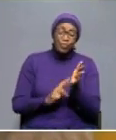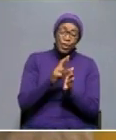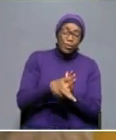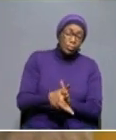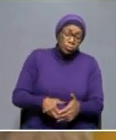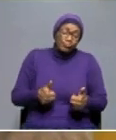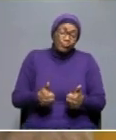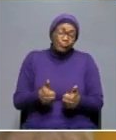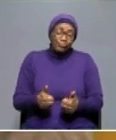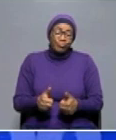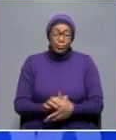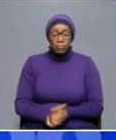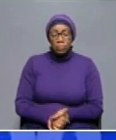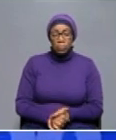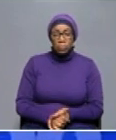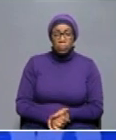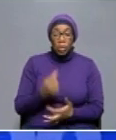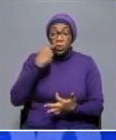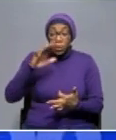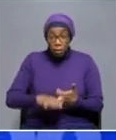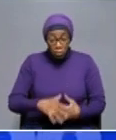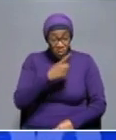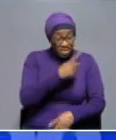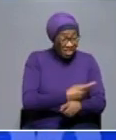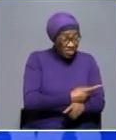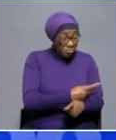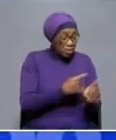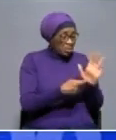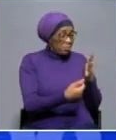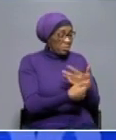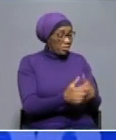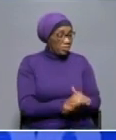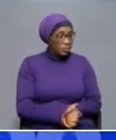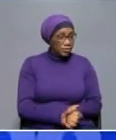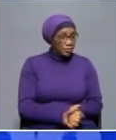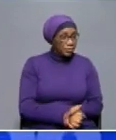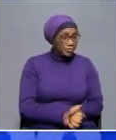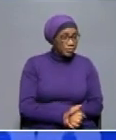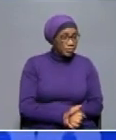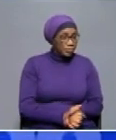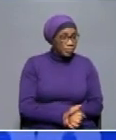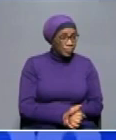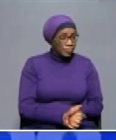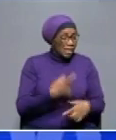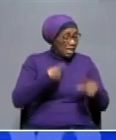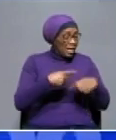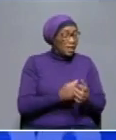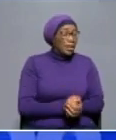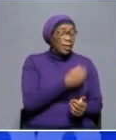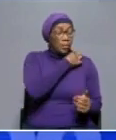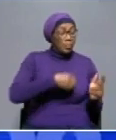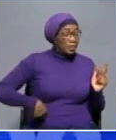moment. Speaking about government programs, well, as we heard earlier on, the President singled out youth unemployment as one of the